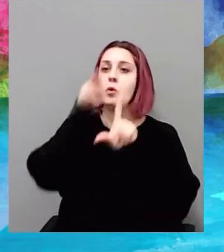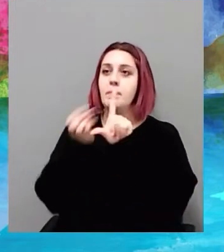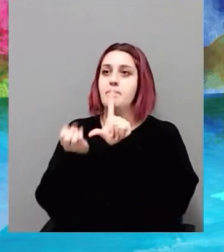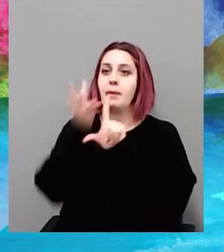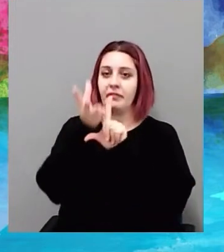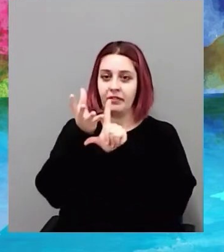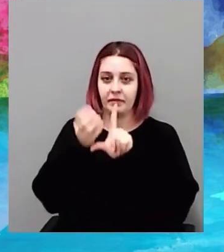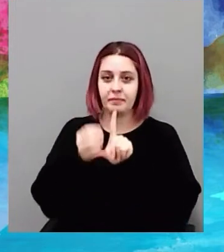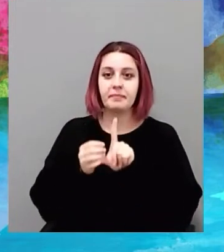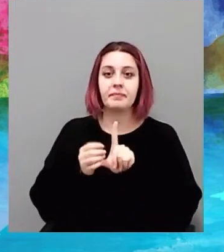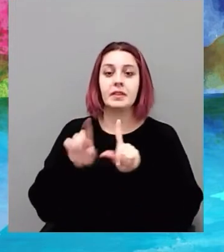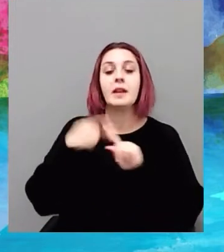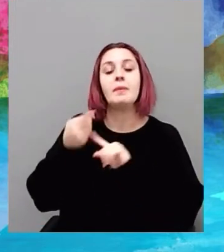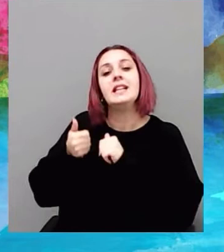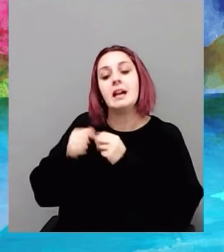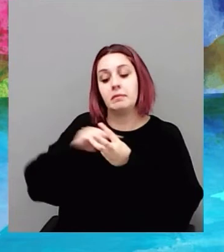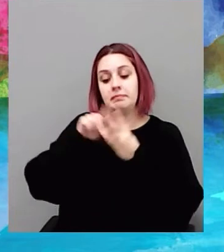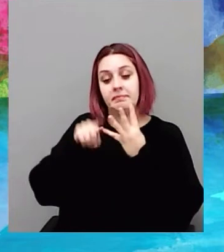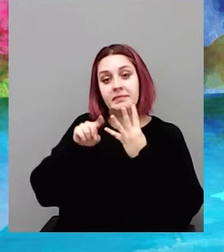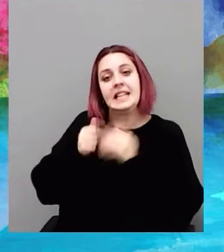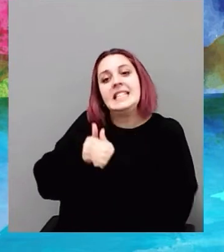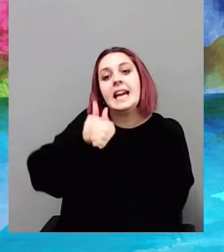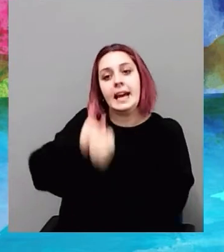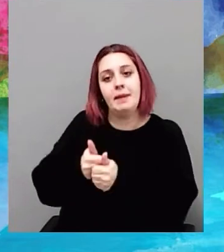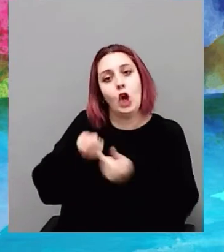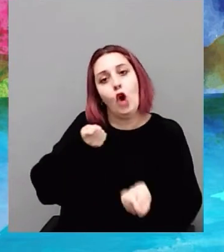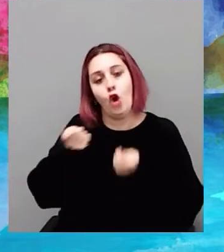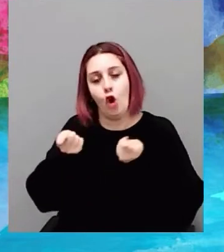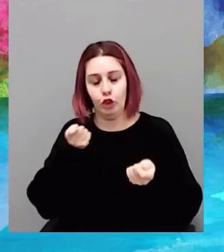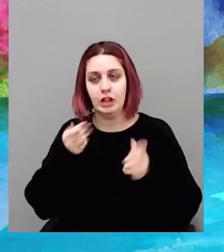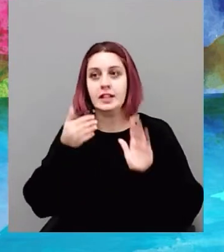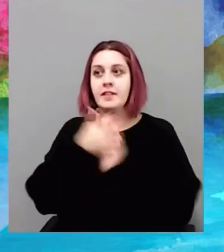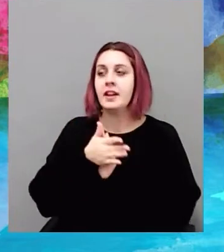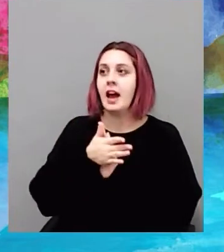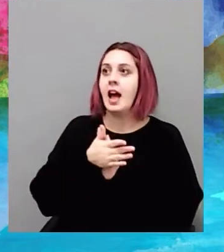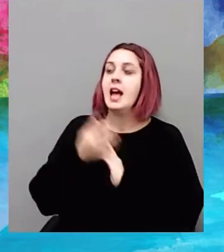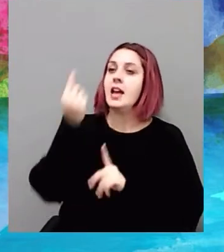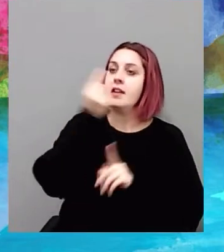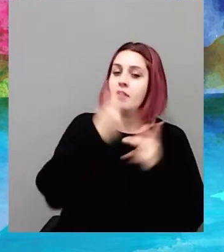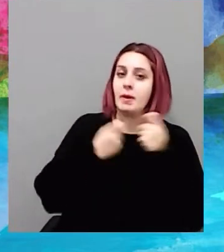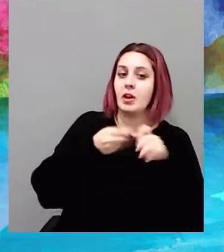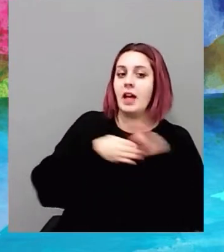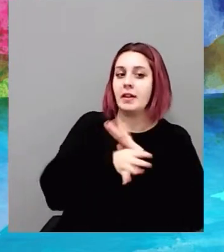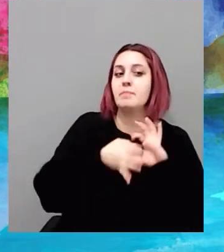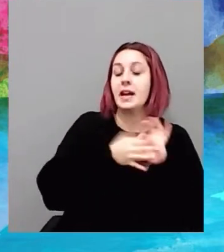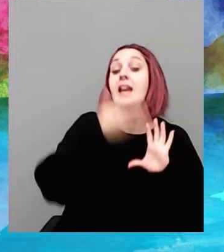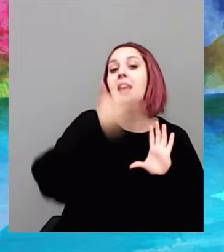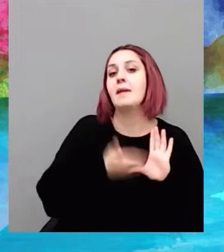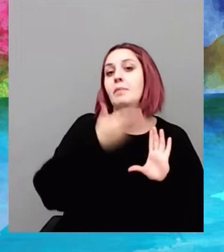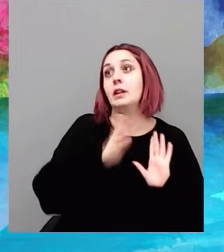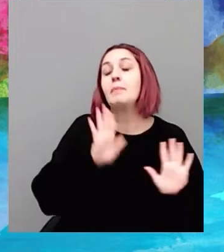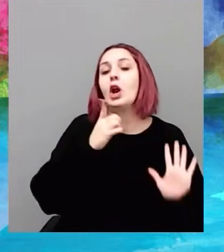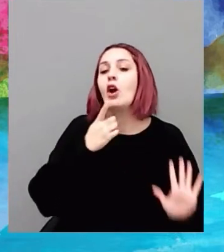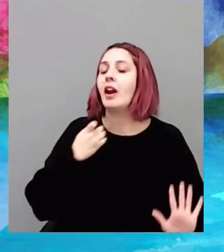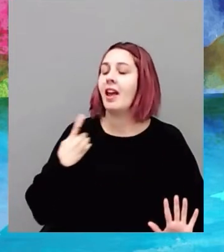have accessibility information, but it generally improves with the time, because the places will make works,